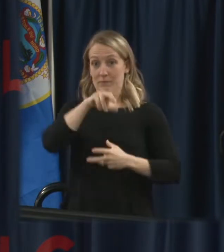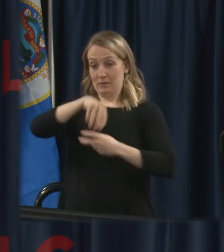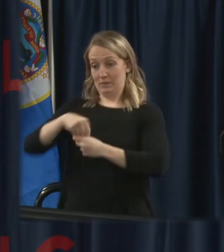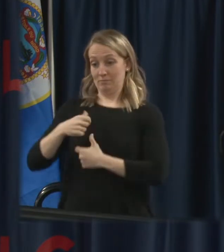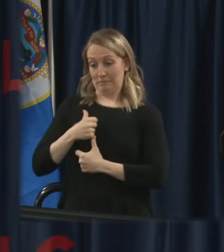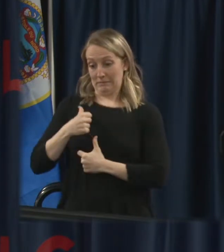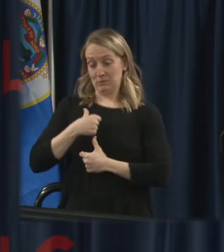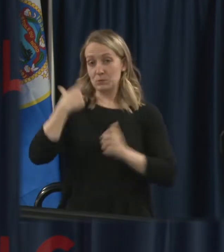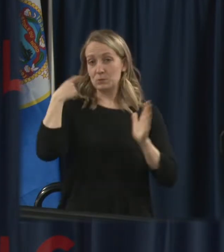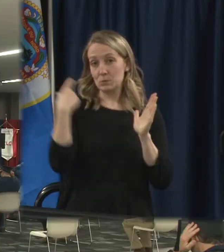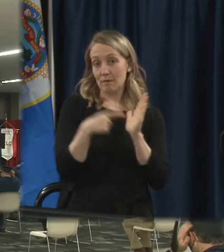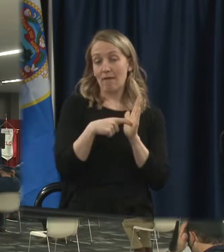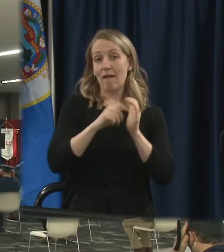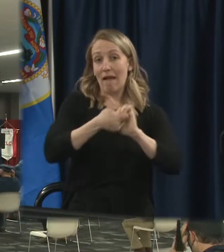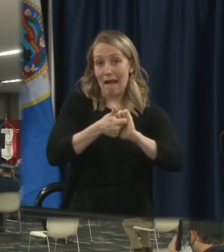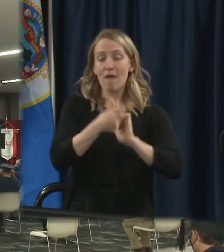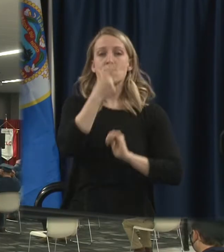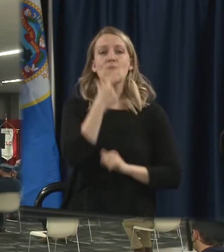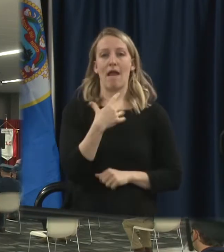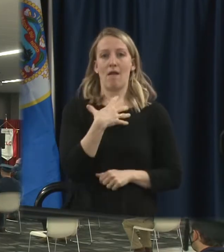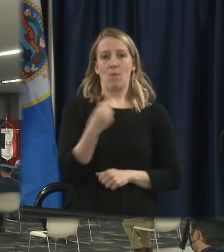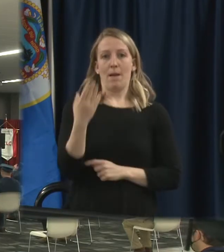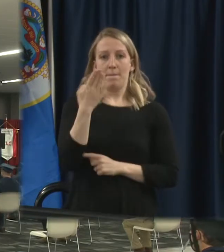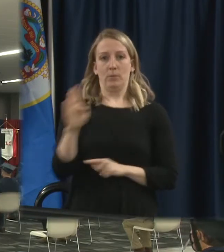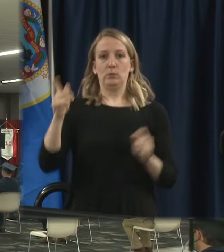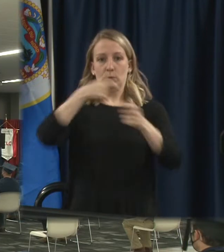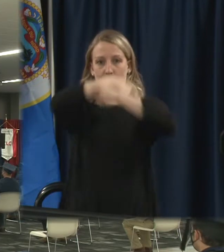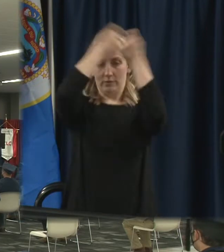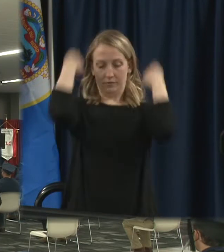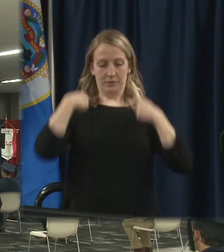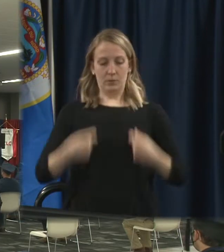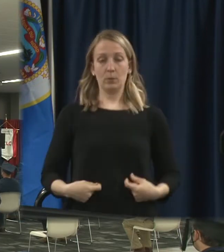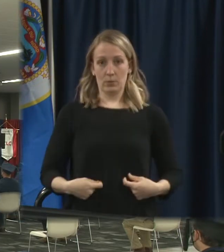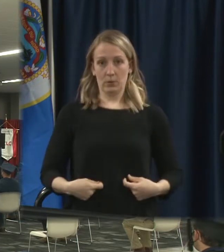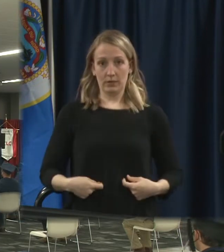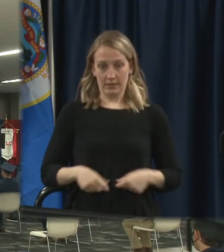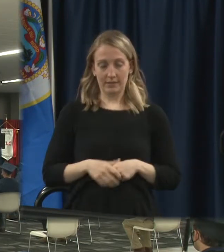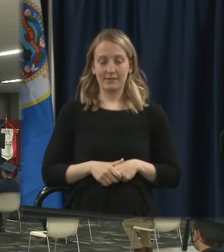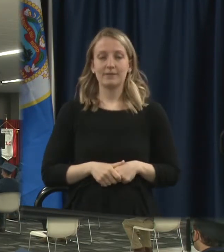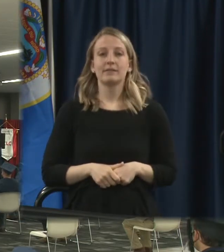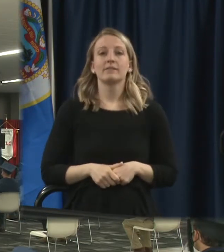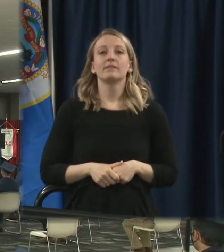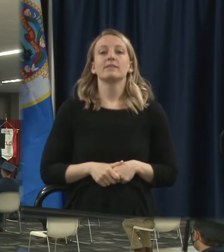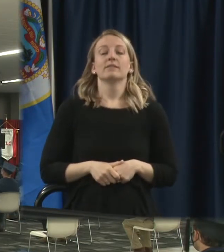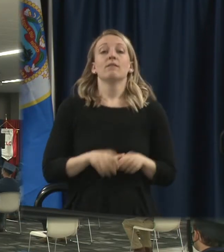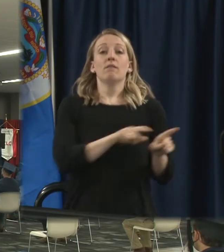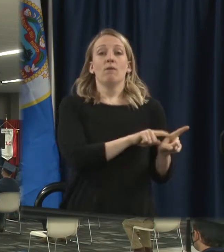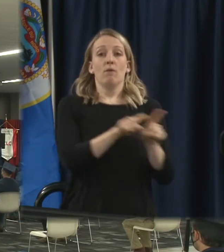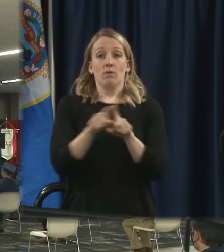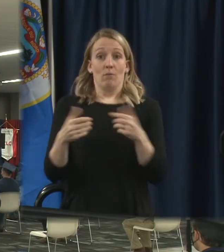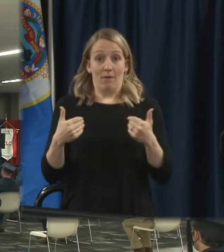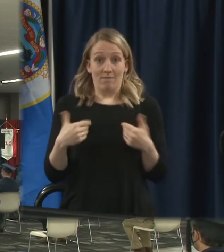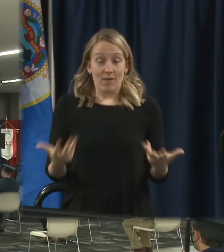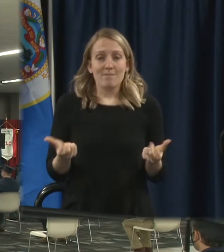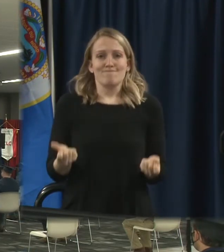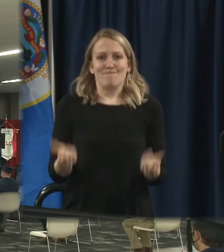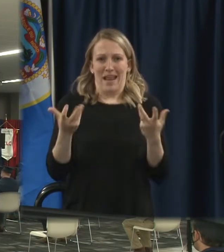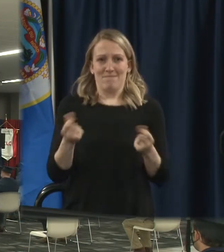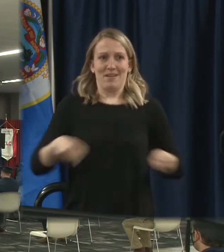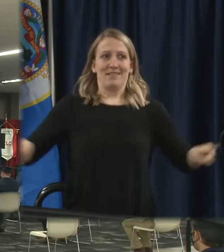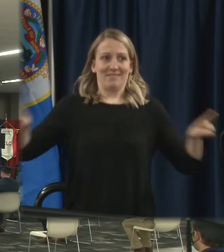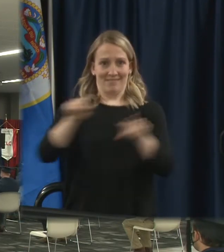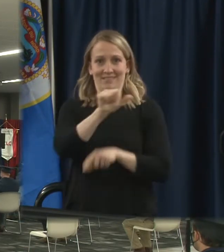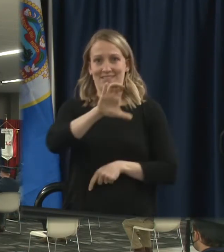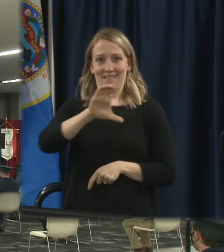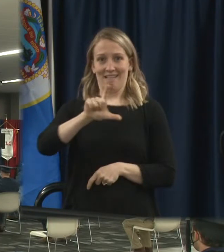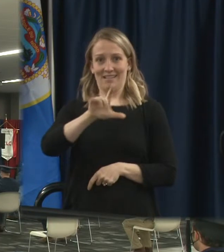recognizable today by the red, white, and blue Patriot cord that they're wearing. And present today are also many CLC